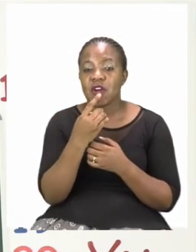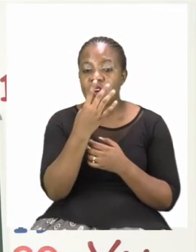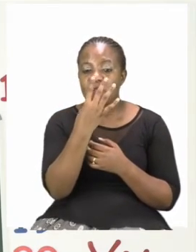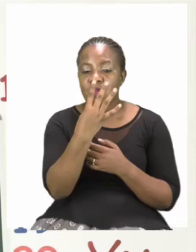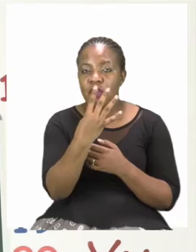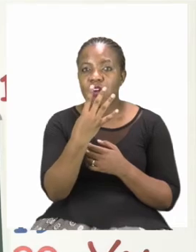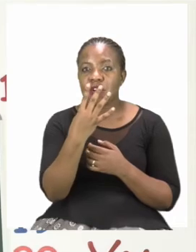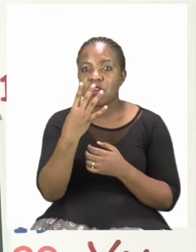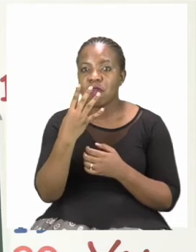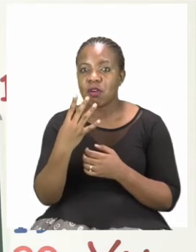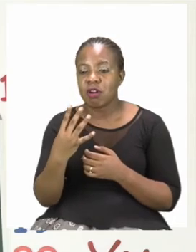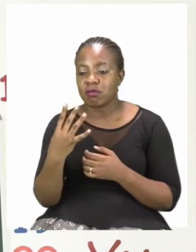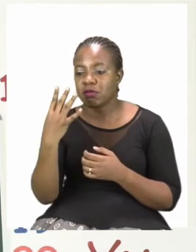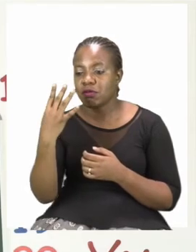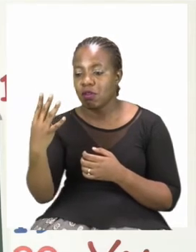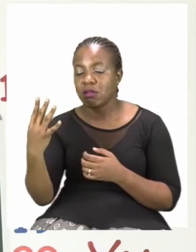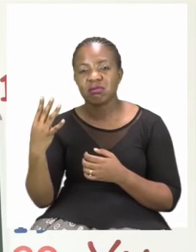house down."